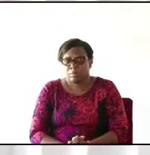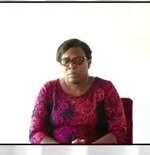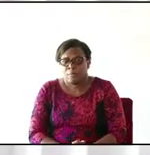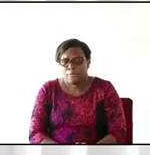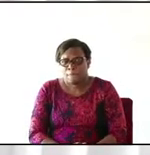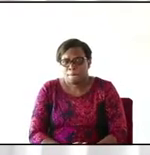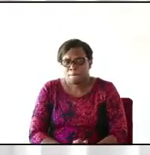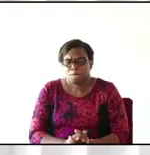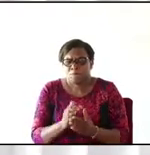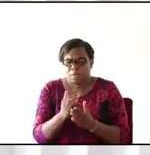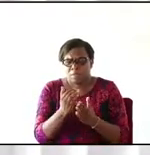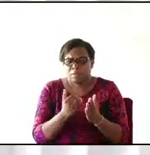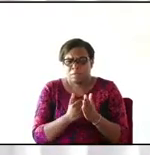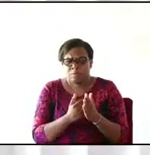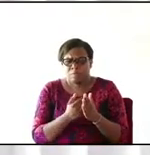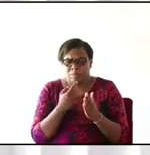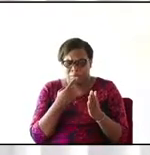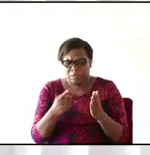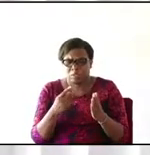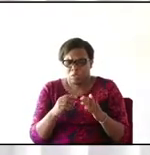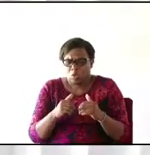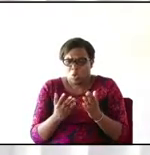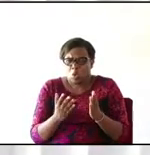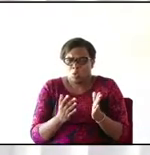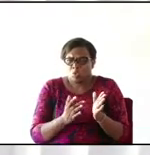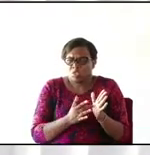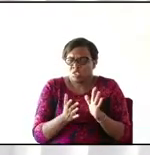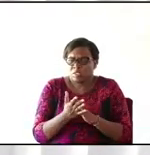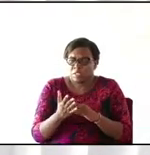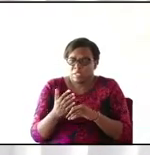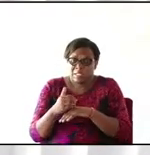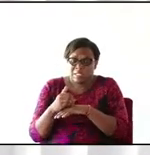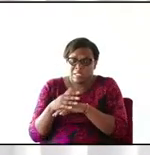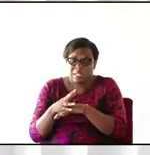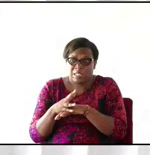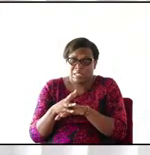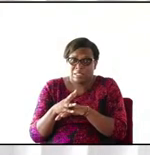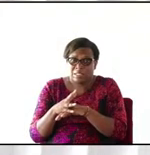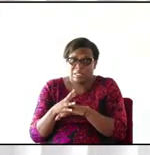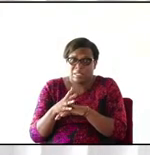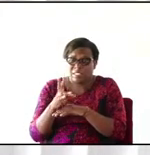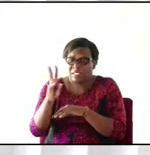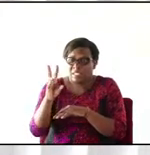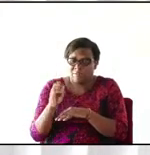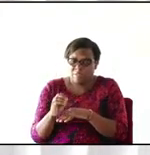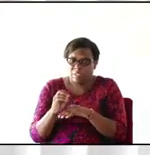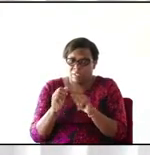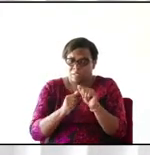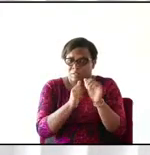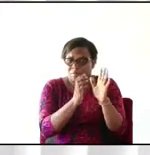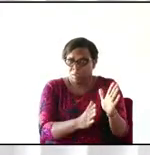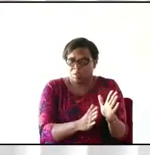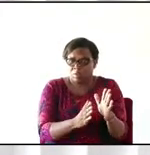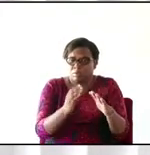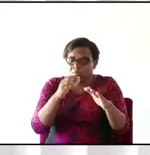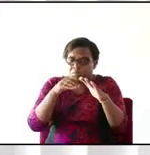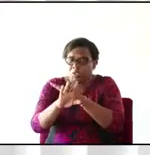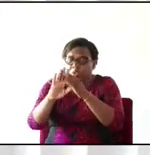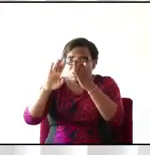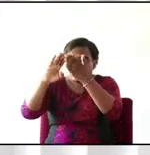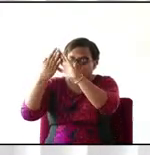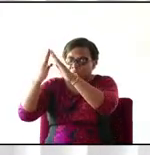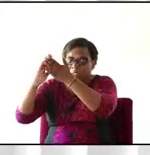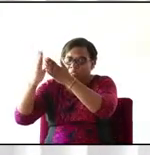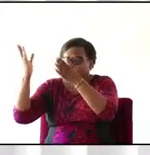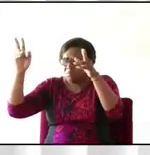that records Jesus sending 70 of his disciples into the cities and